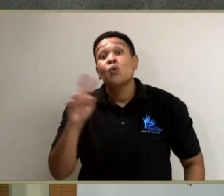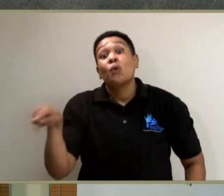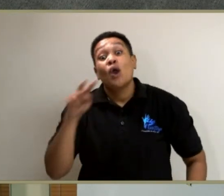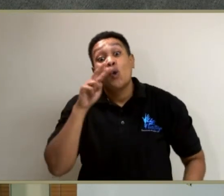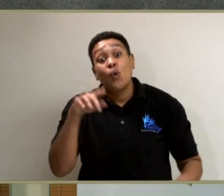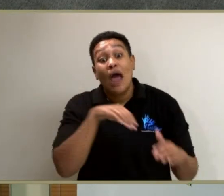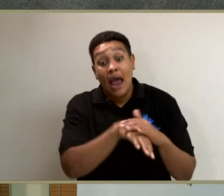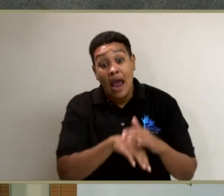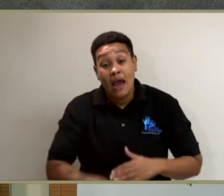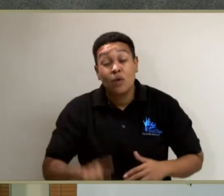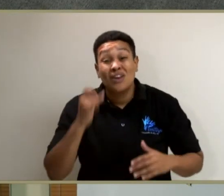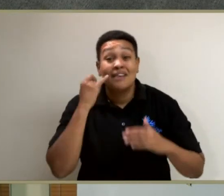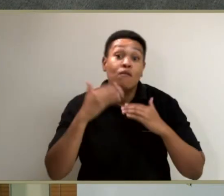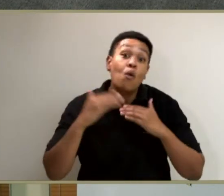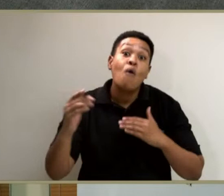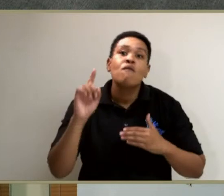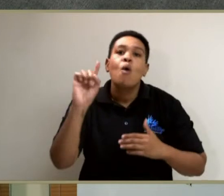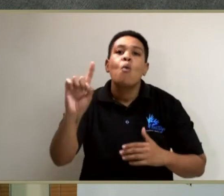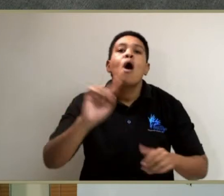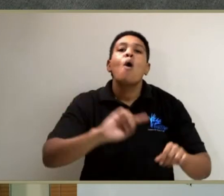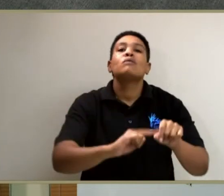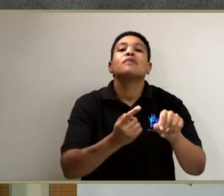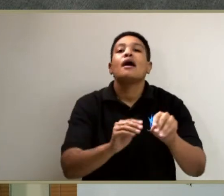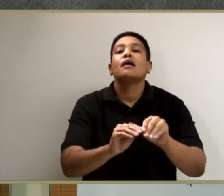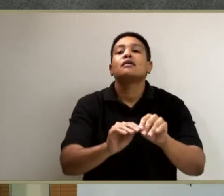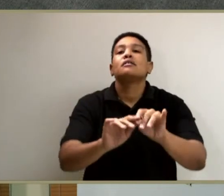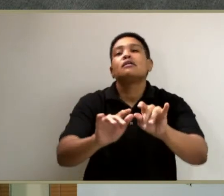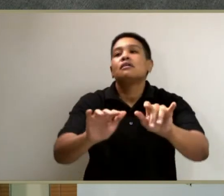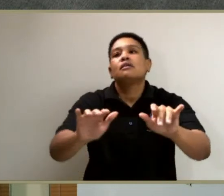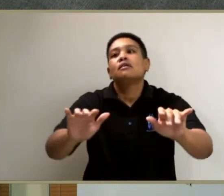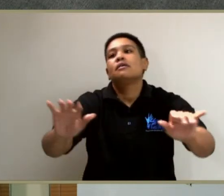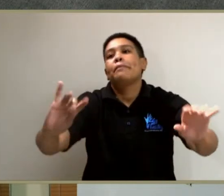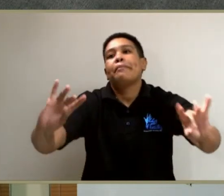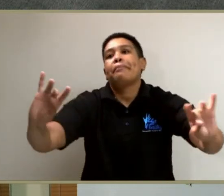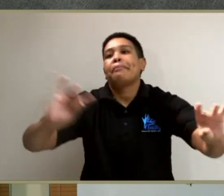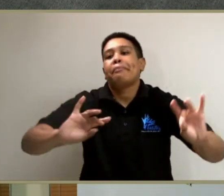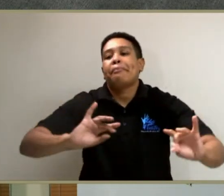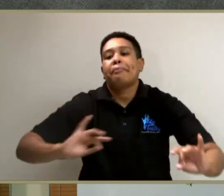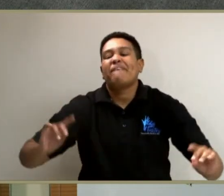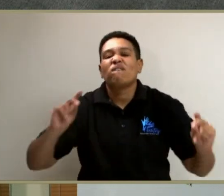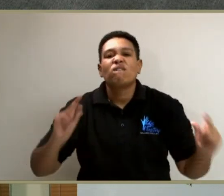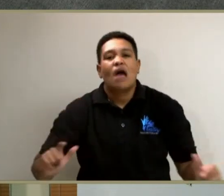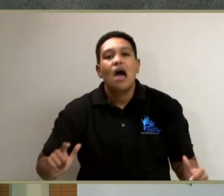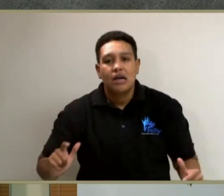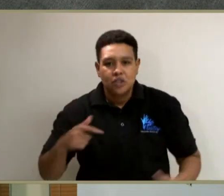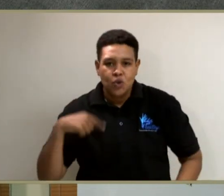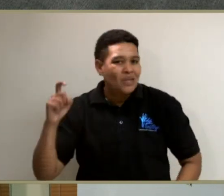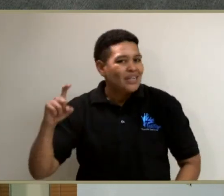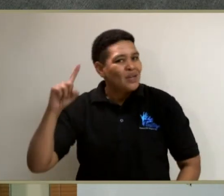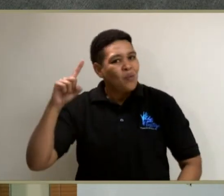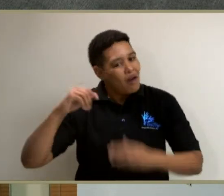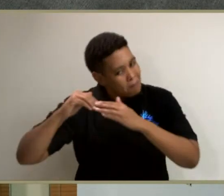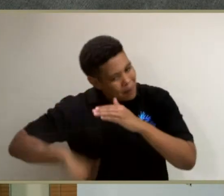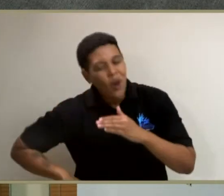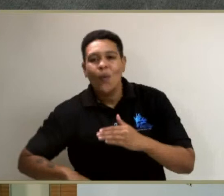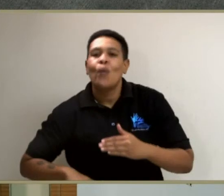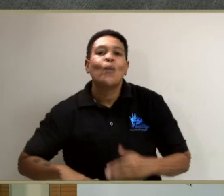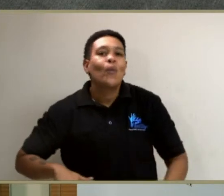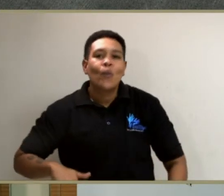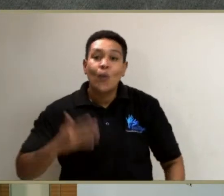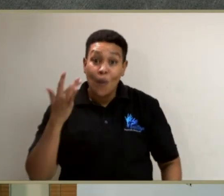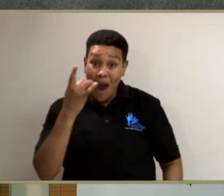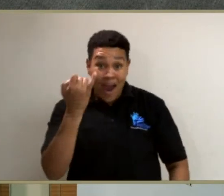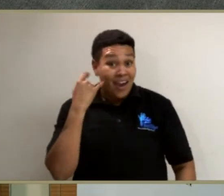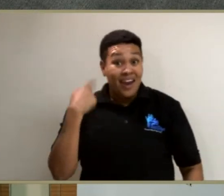over 1, we're going to start having a lot of exposures. So we really do need to get these numbers down so that we